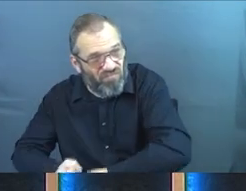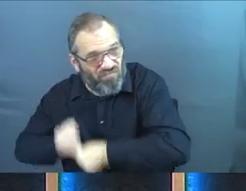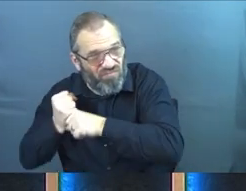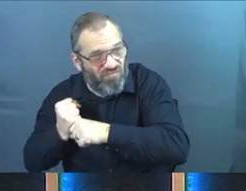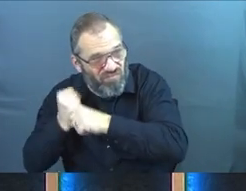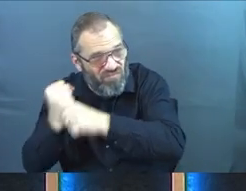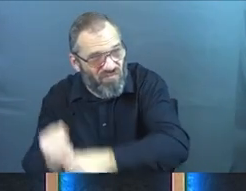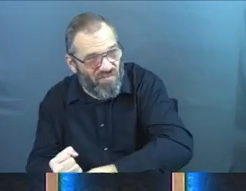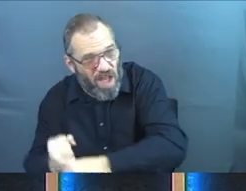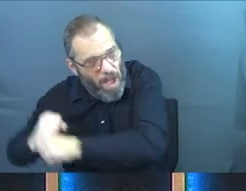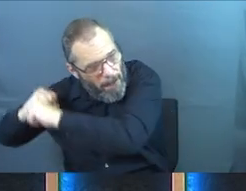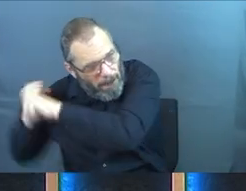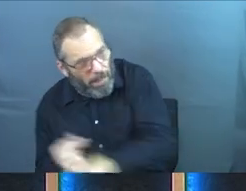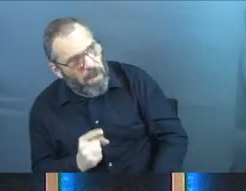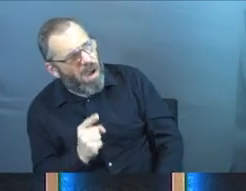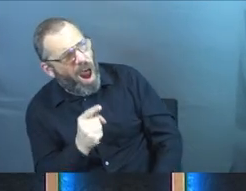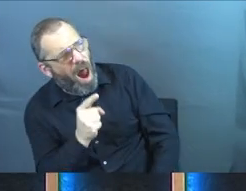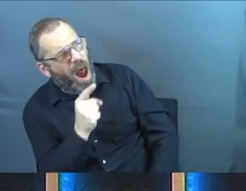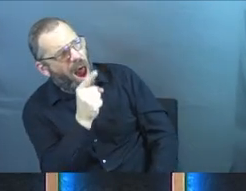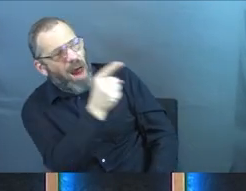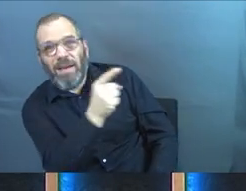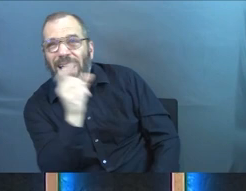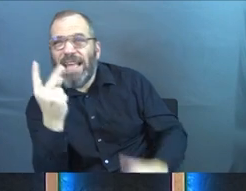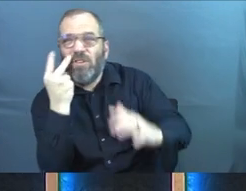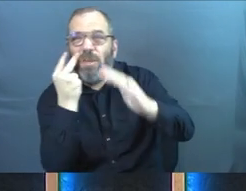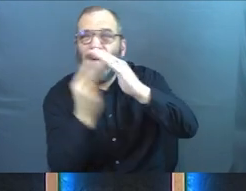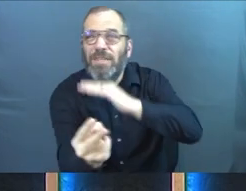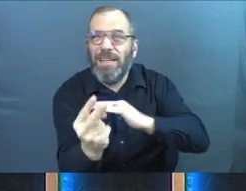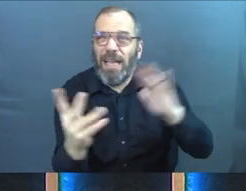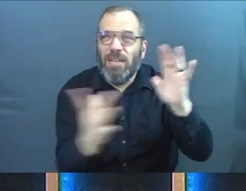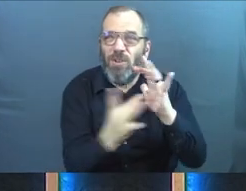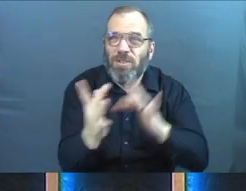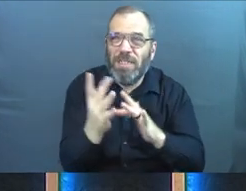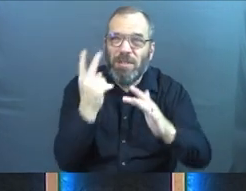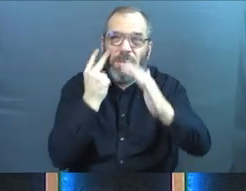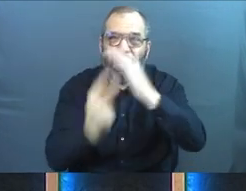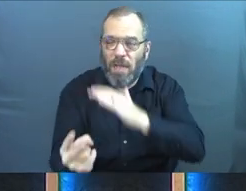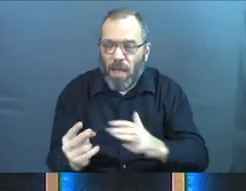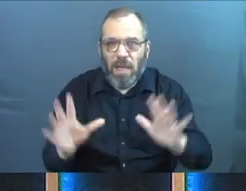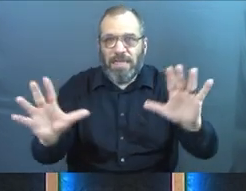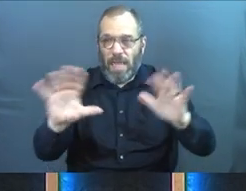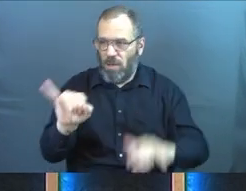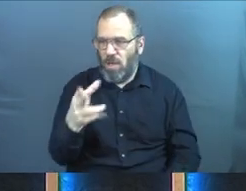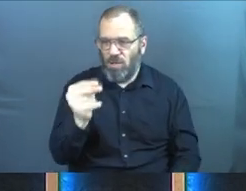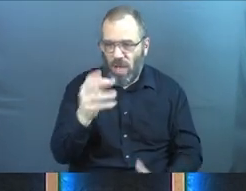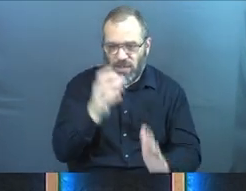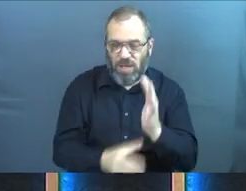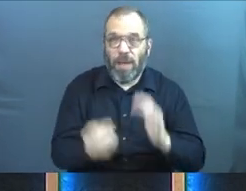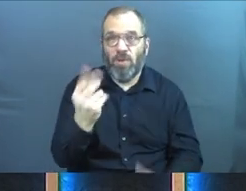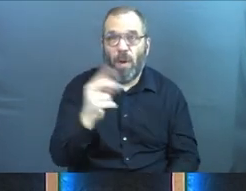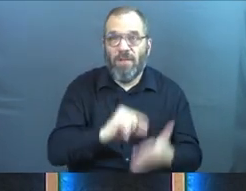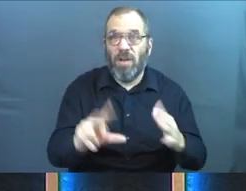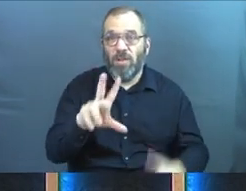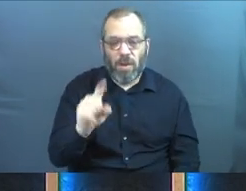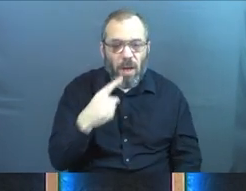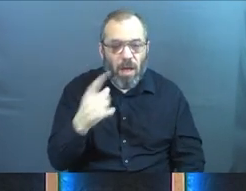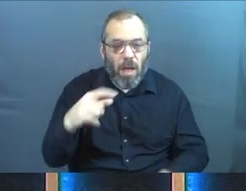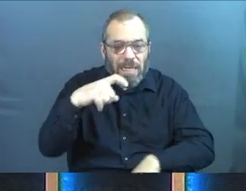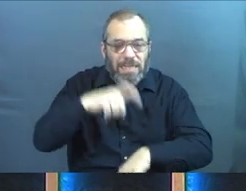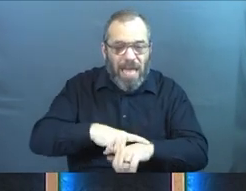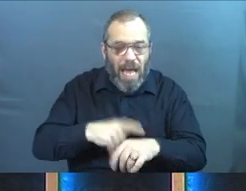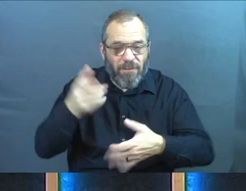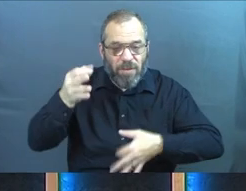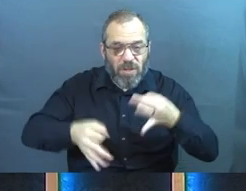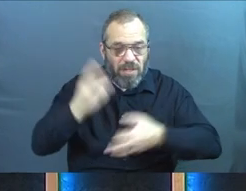It's the prediction that's crazy, right? So Jesus predicts it. Jesus in John 12, verse 31 says, the time